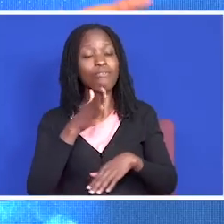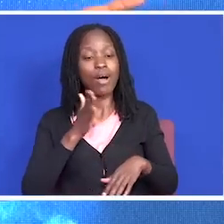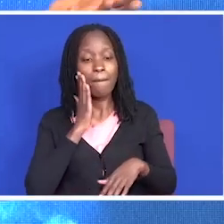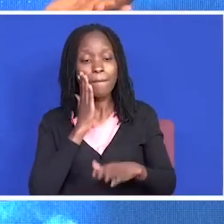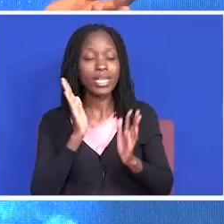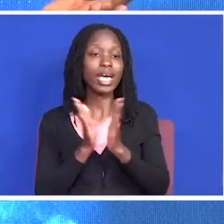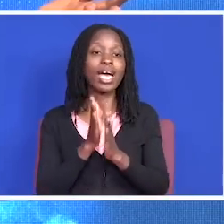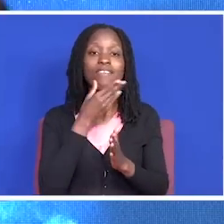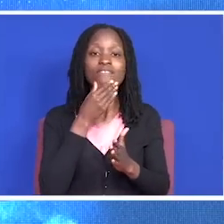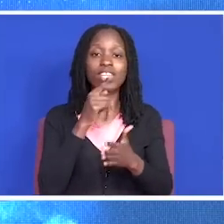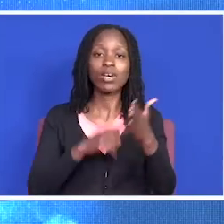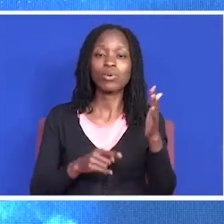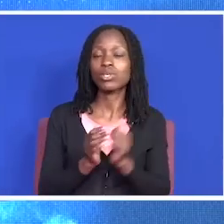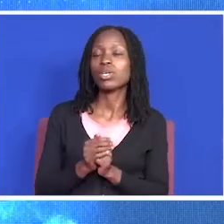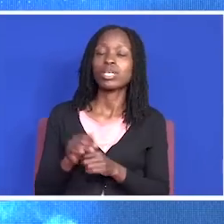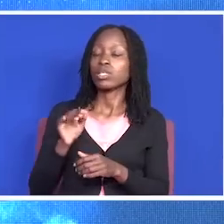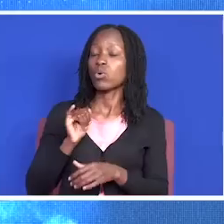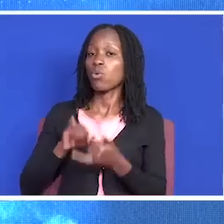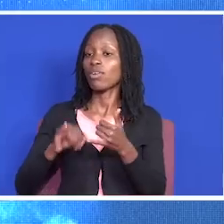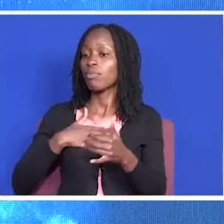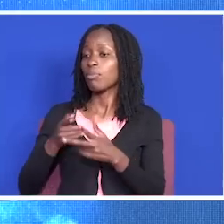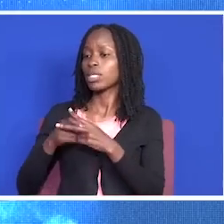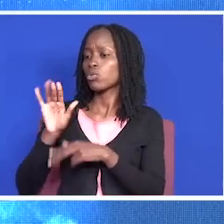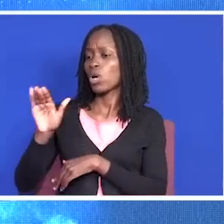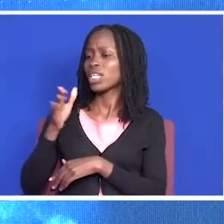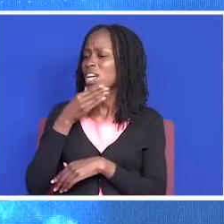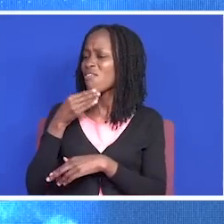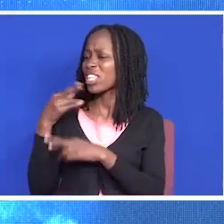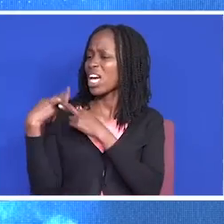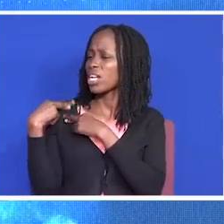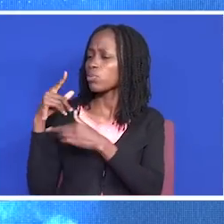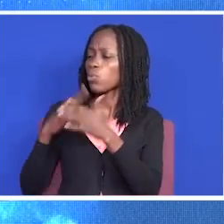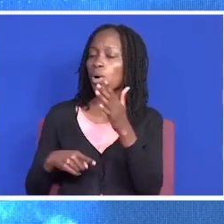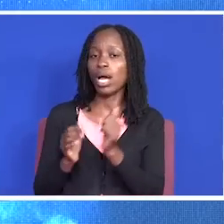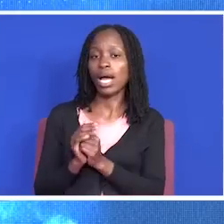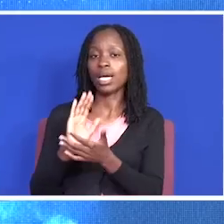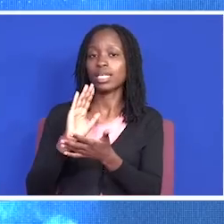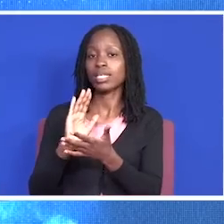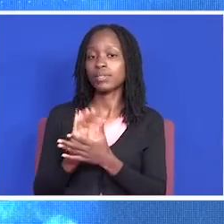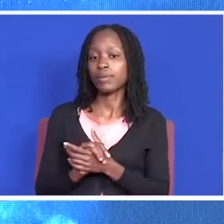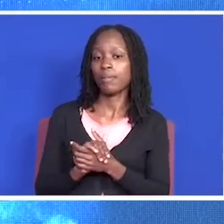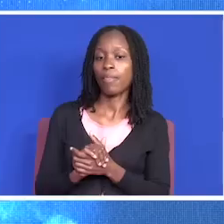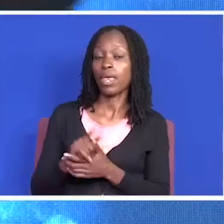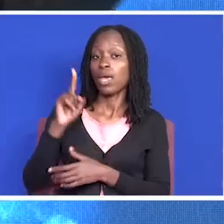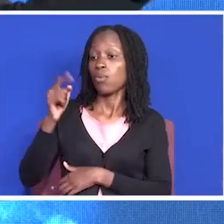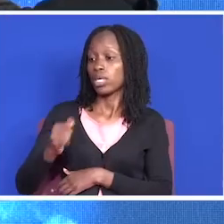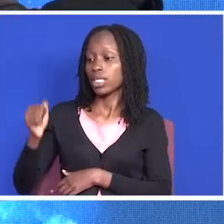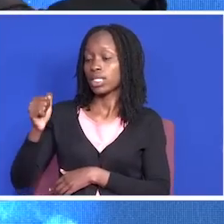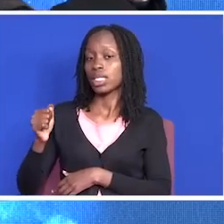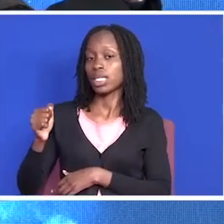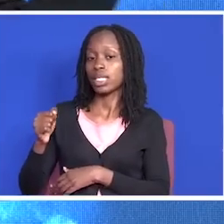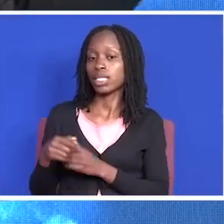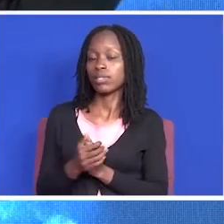of a father. So she started with the father, and she divided the blackboard into two. One